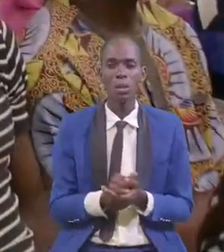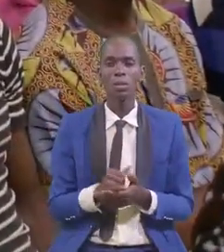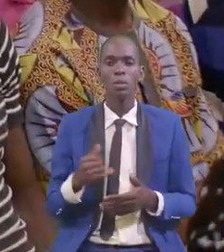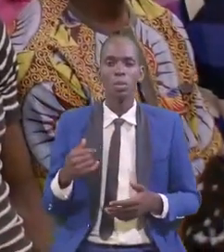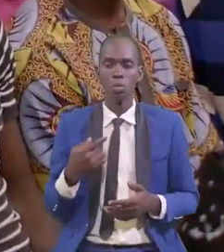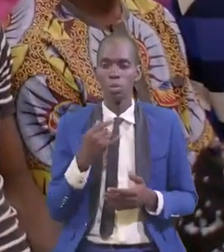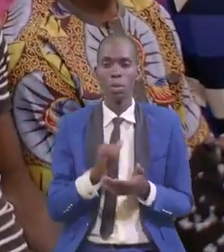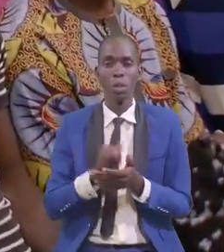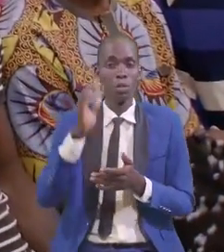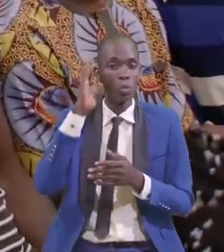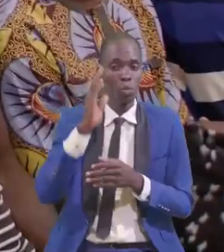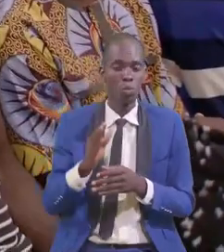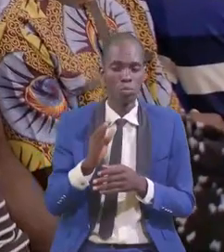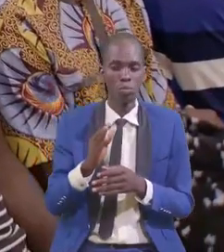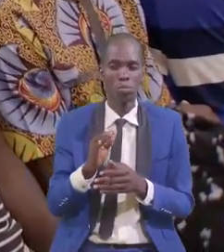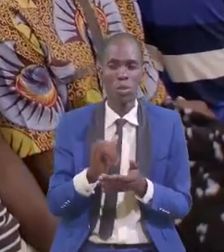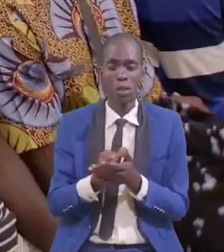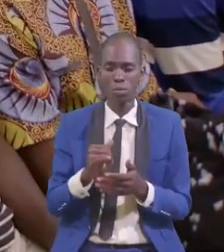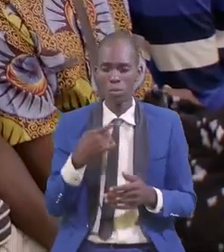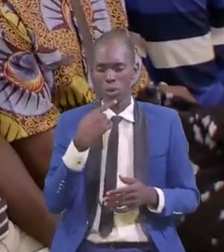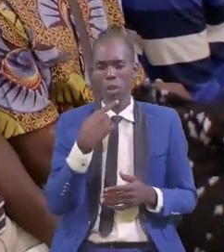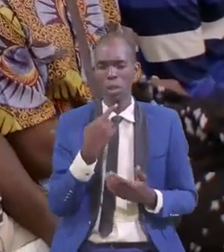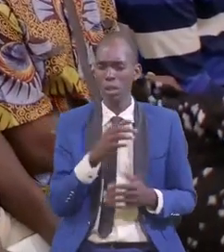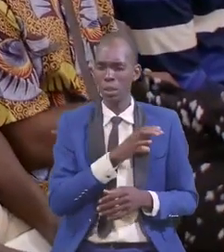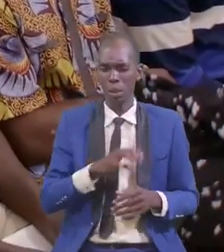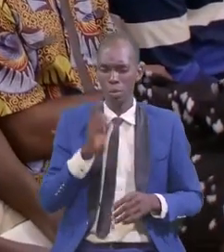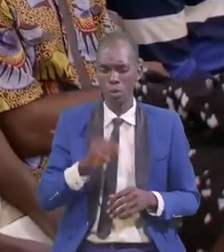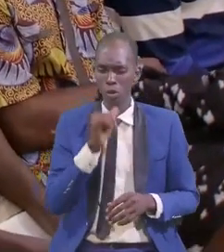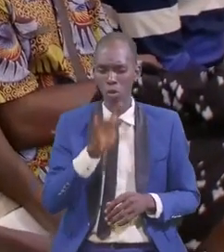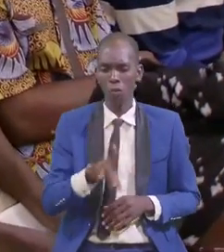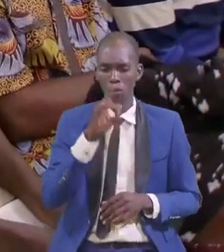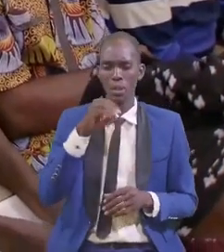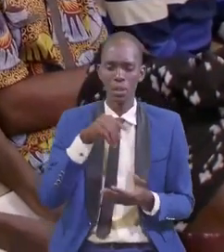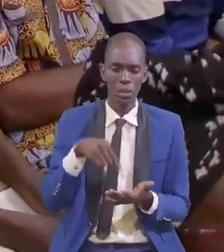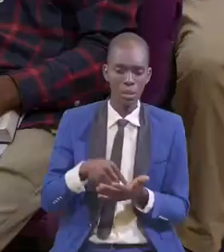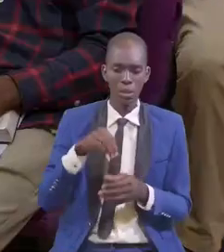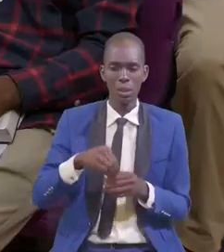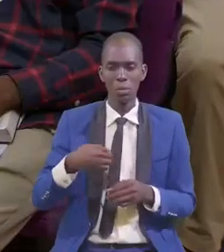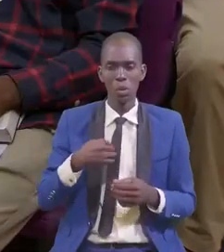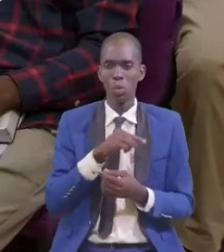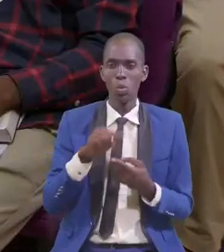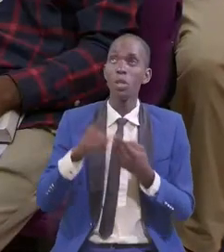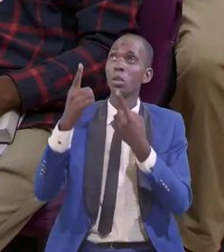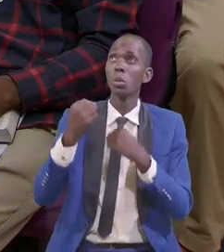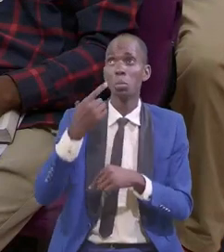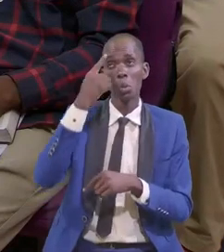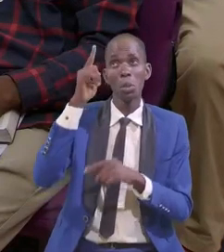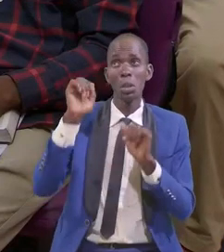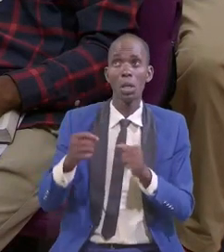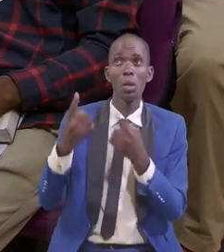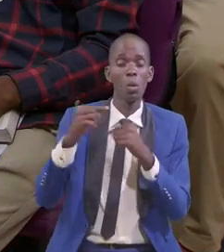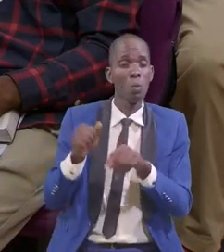Christ should not meet me in this condition when he comes? And he can come anytime. Because